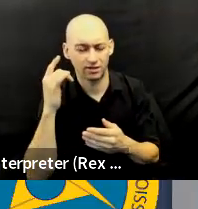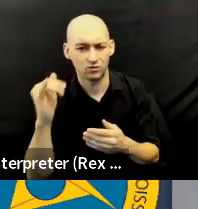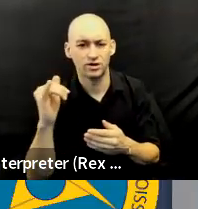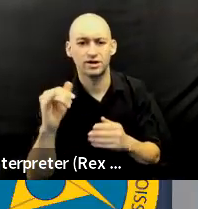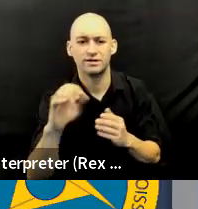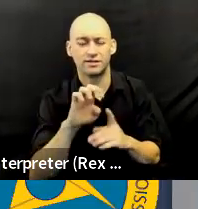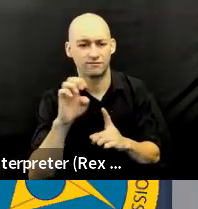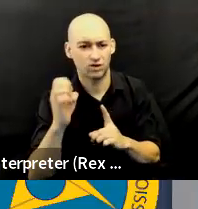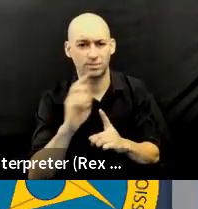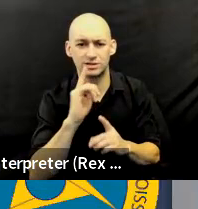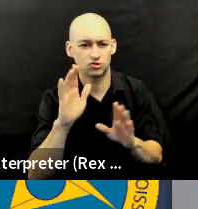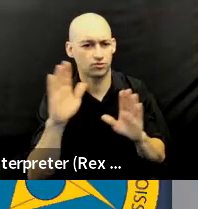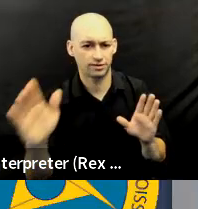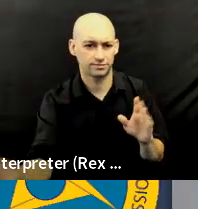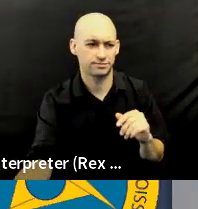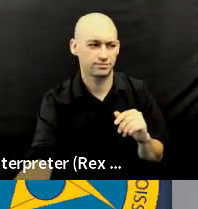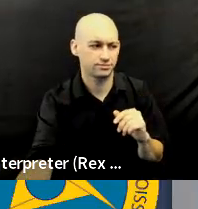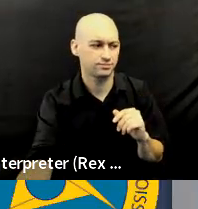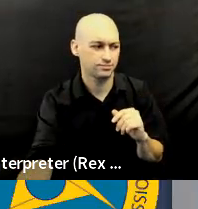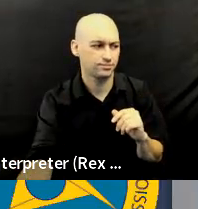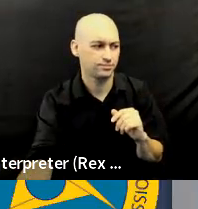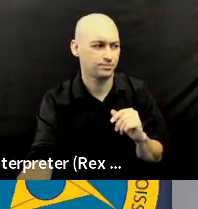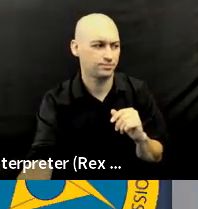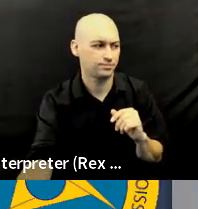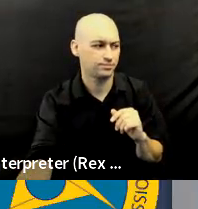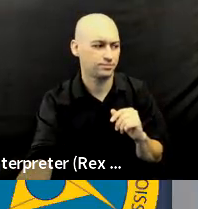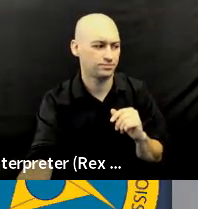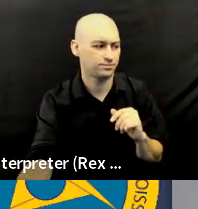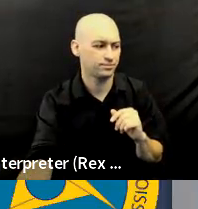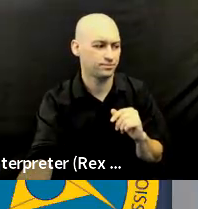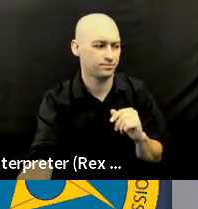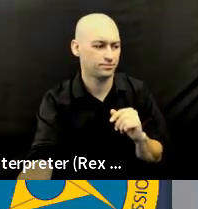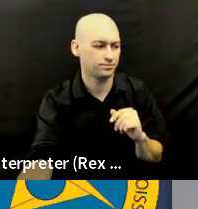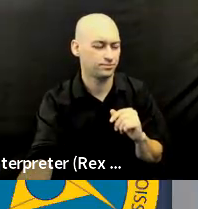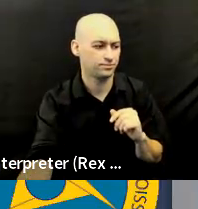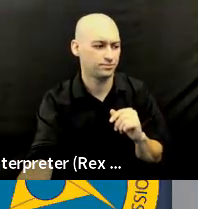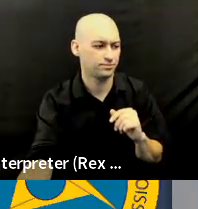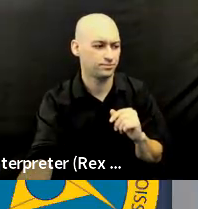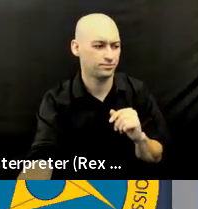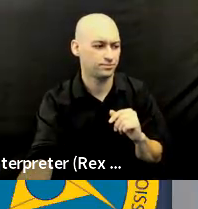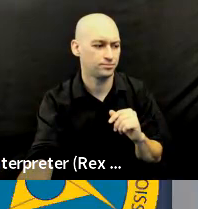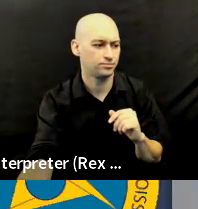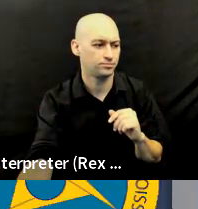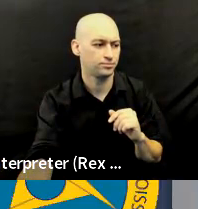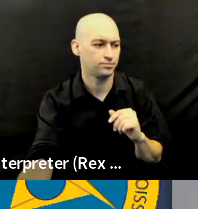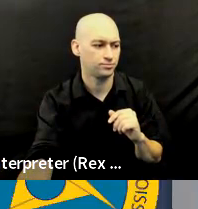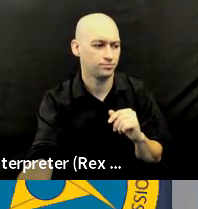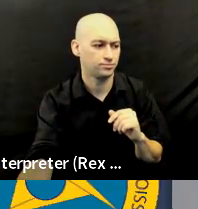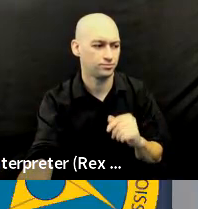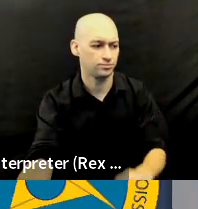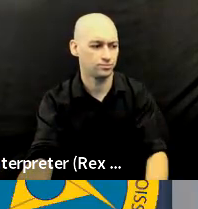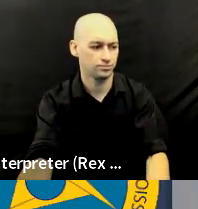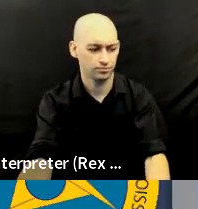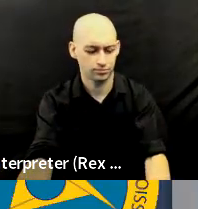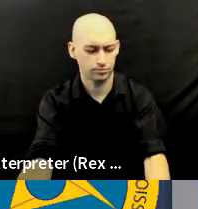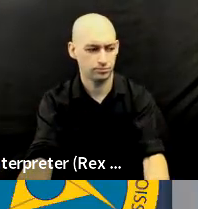is just incredible. And we're humbled by the work you do and by the time you invest with us. I wanted to just call